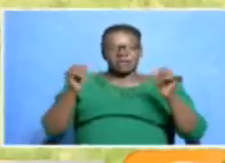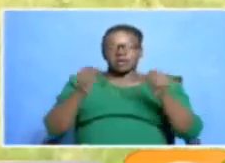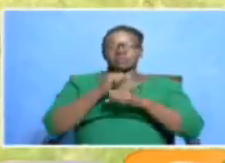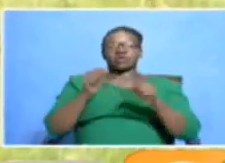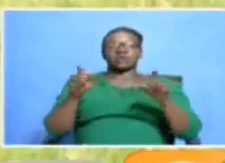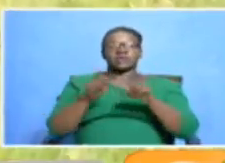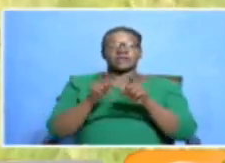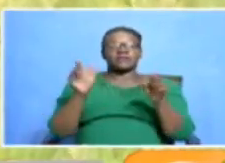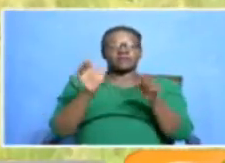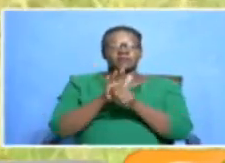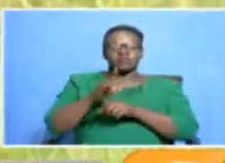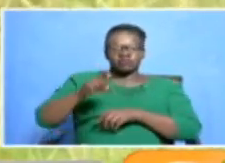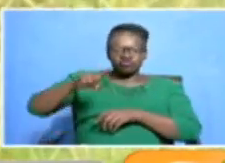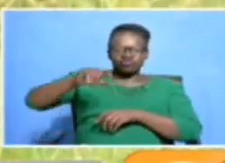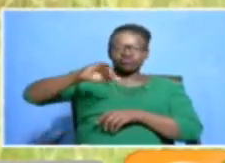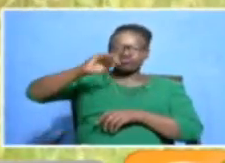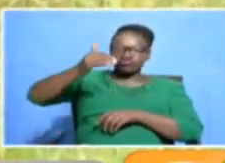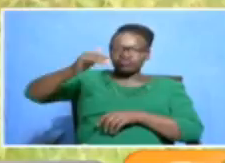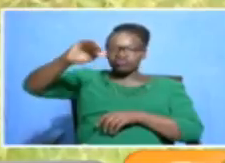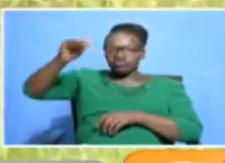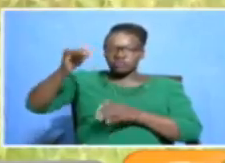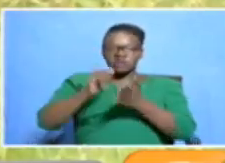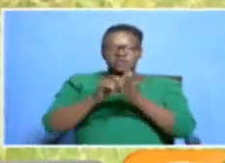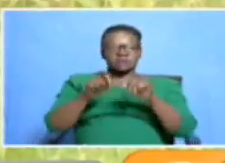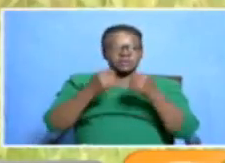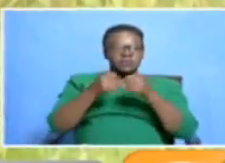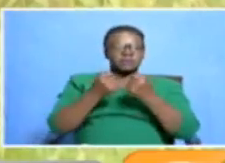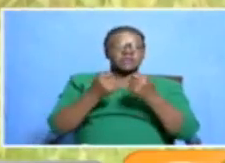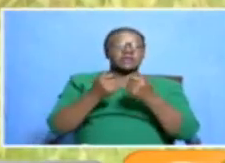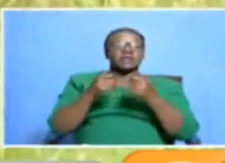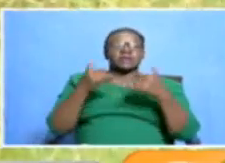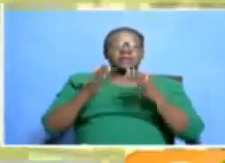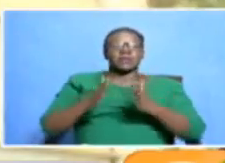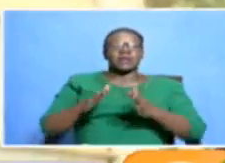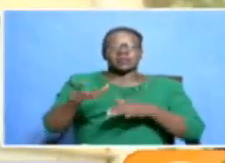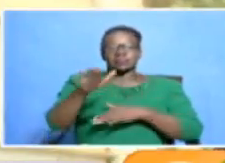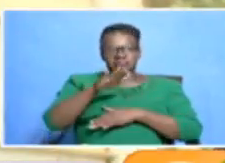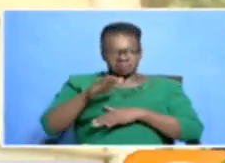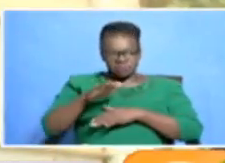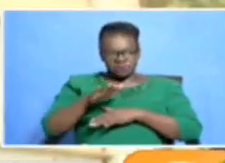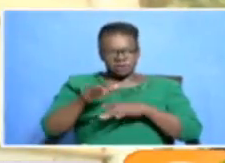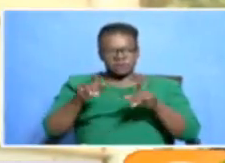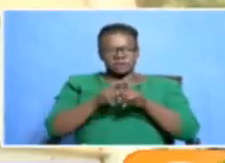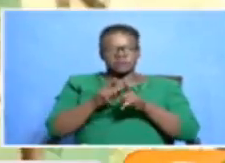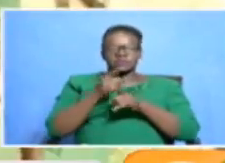infested by anthills that compromise the ball and players' movements. The